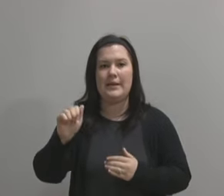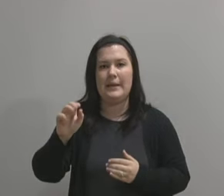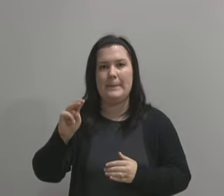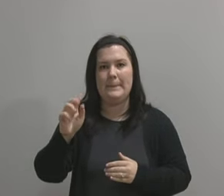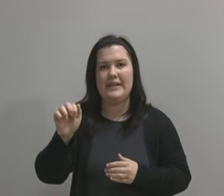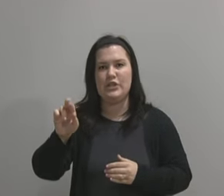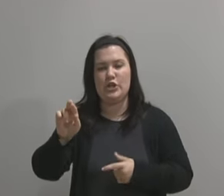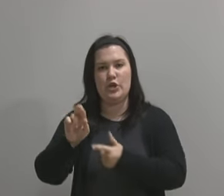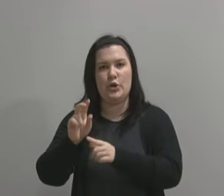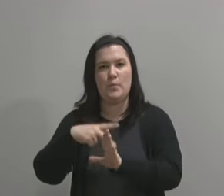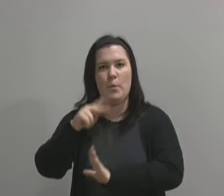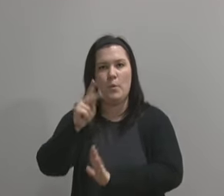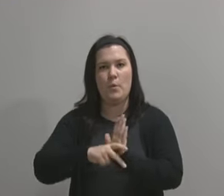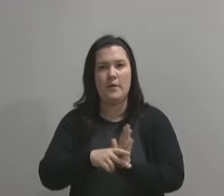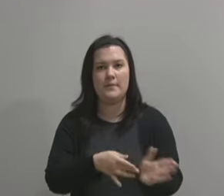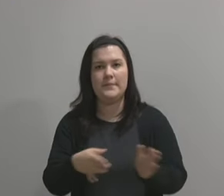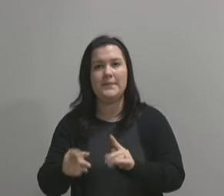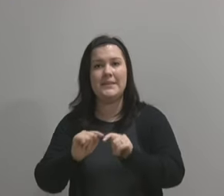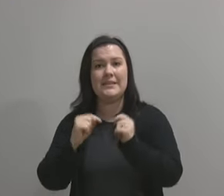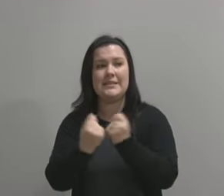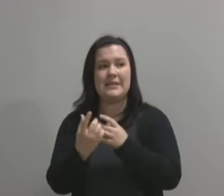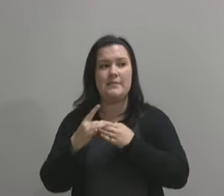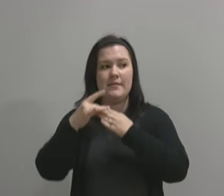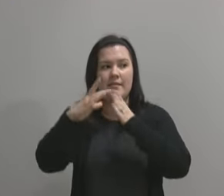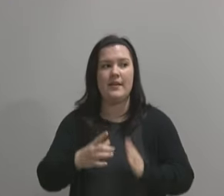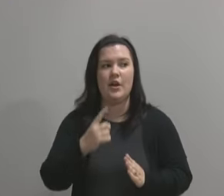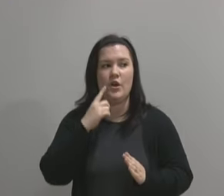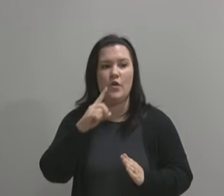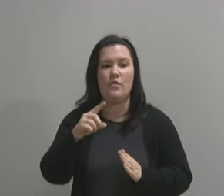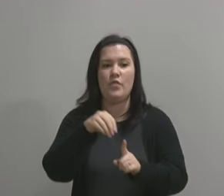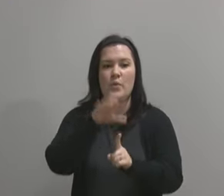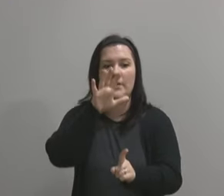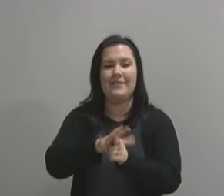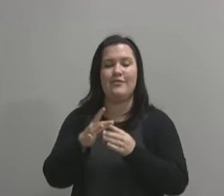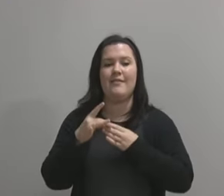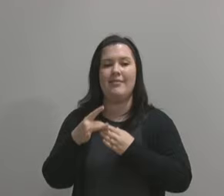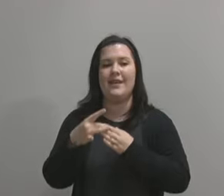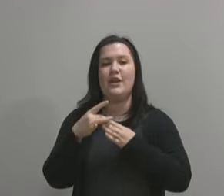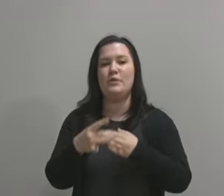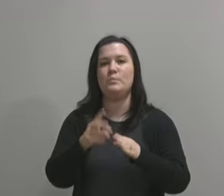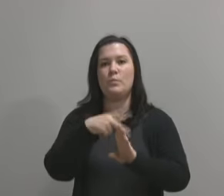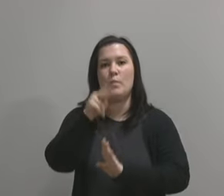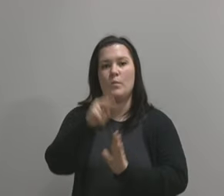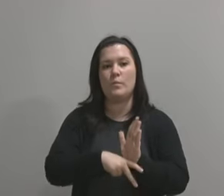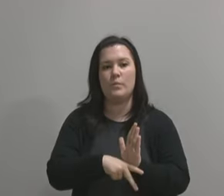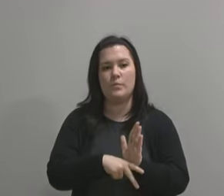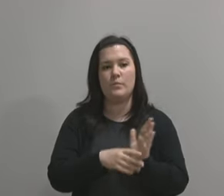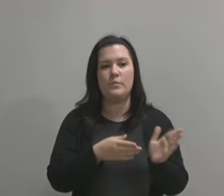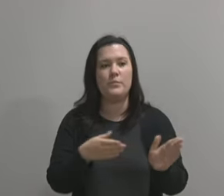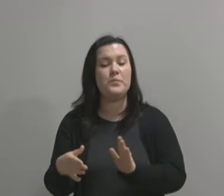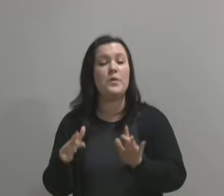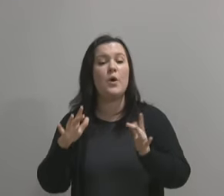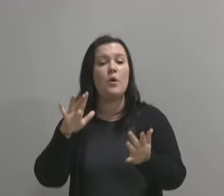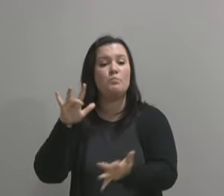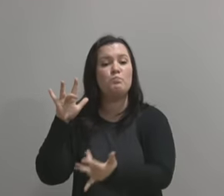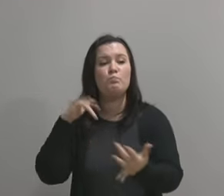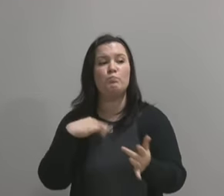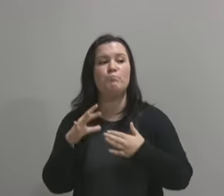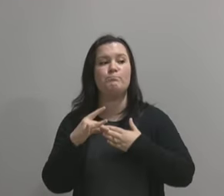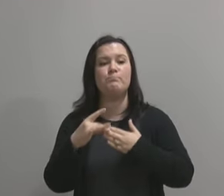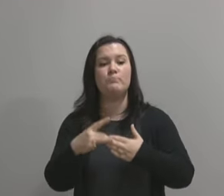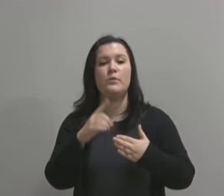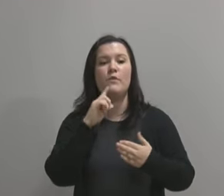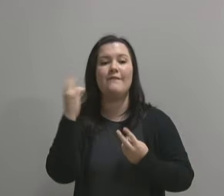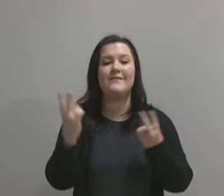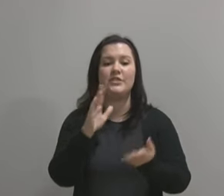a team leader for the Orientation Leader Program, a tour guide for the Visitor Center, and a freshman